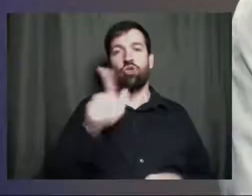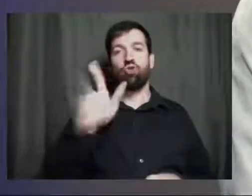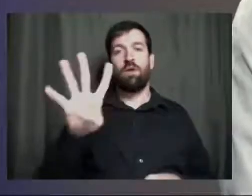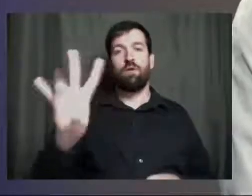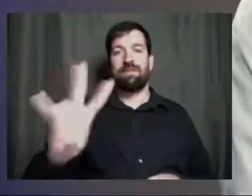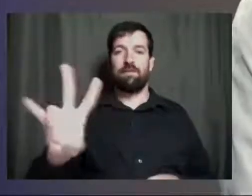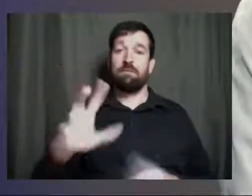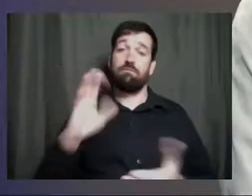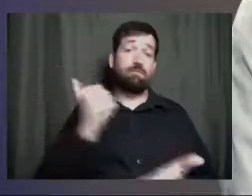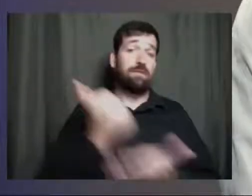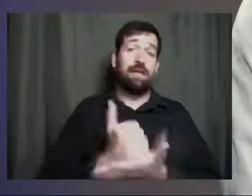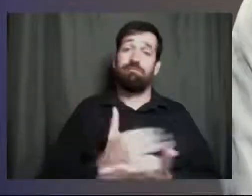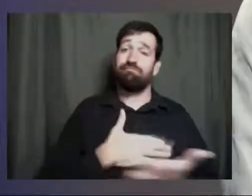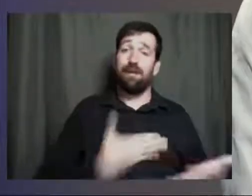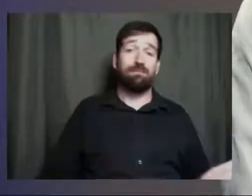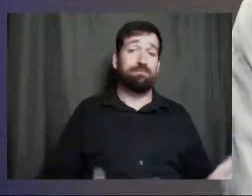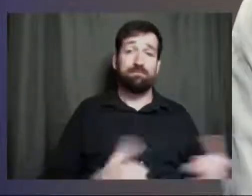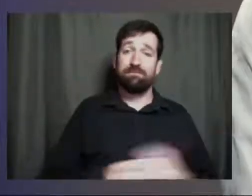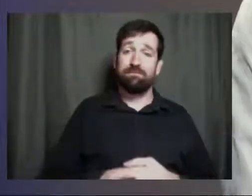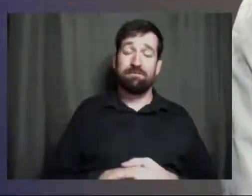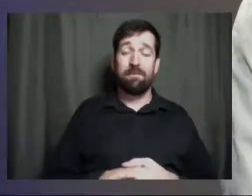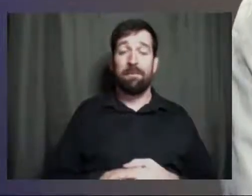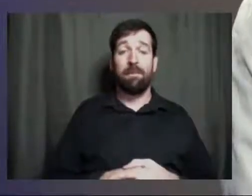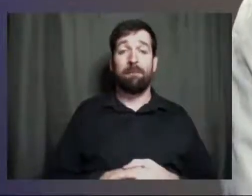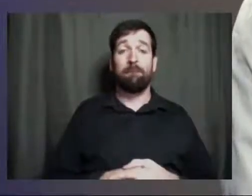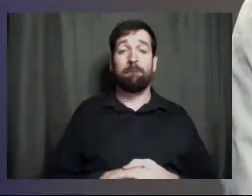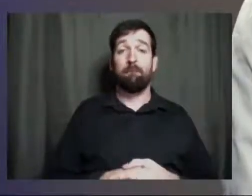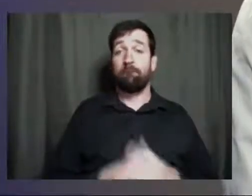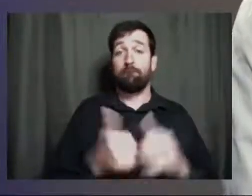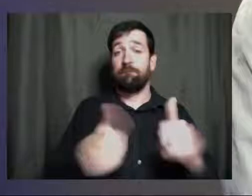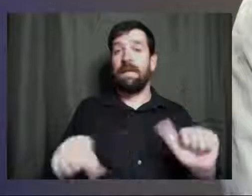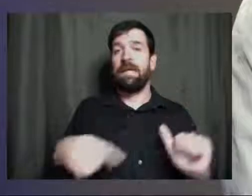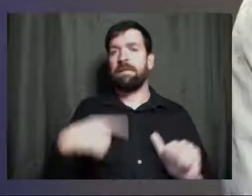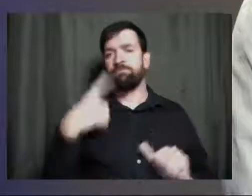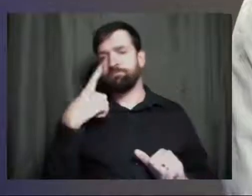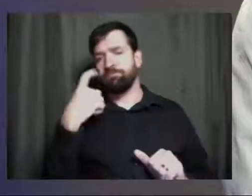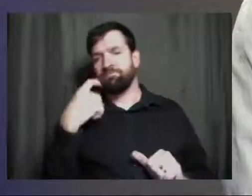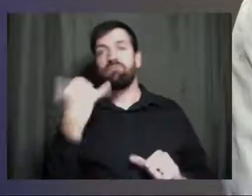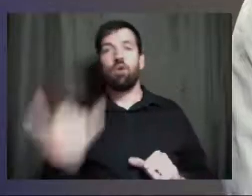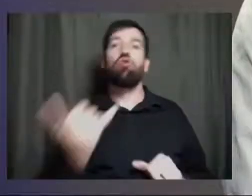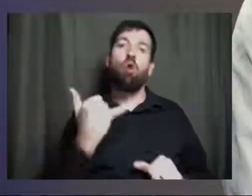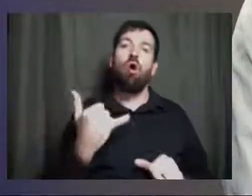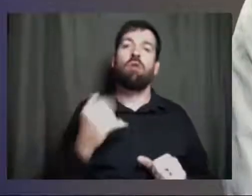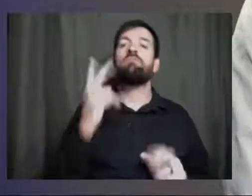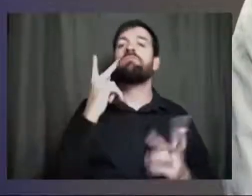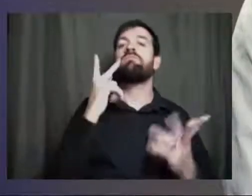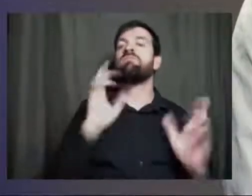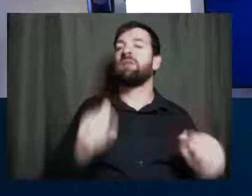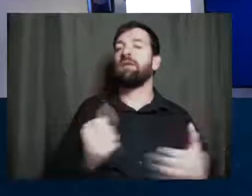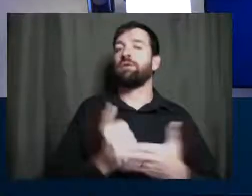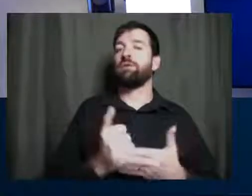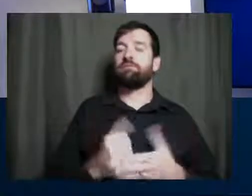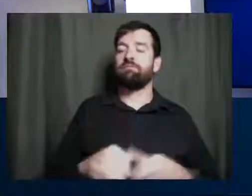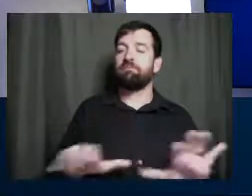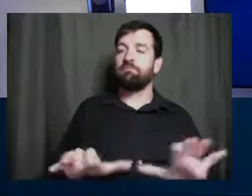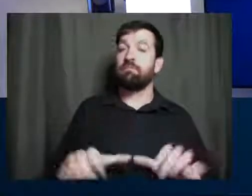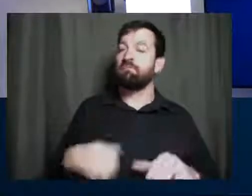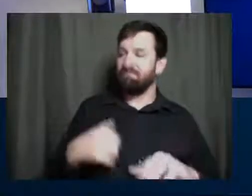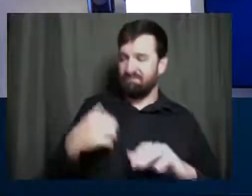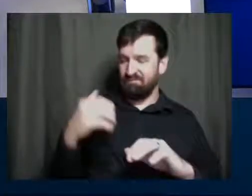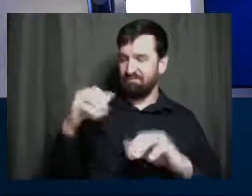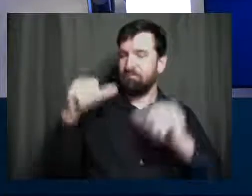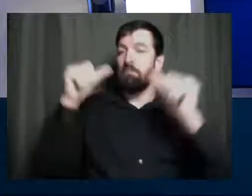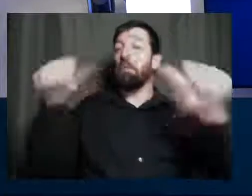And any indication, give us a call, and we'll see what we can do for you. So get that number back up on your refrigerator. Exactly. And use